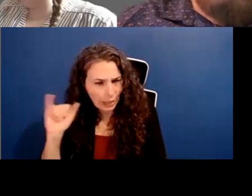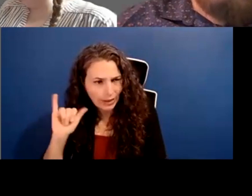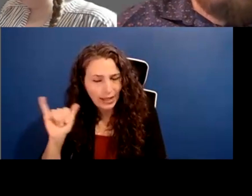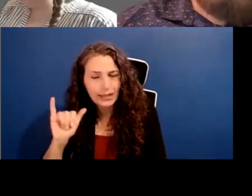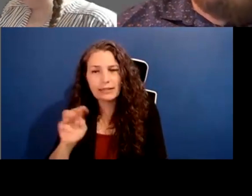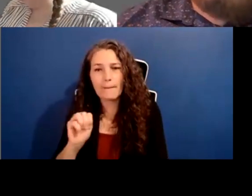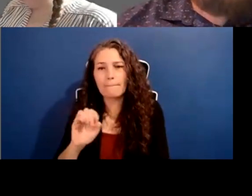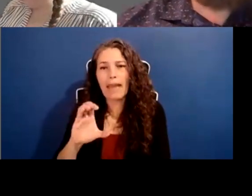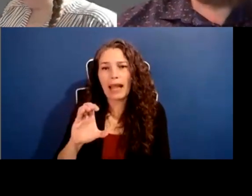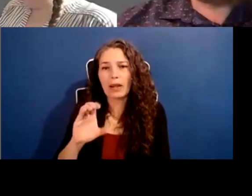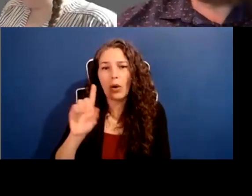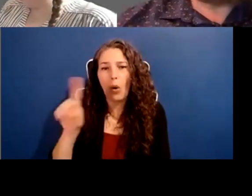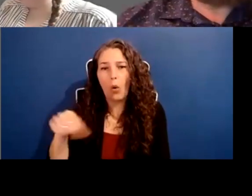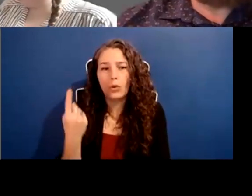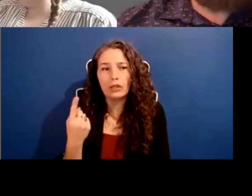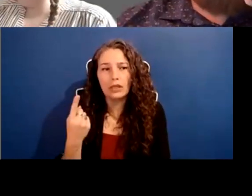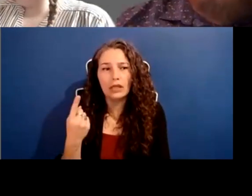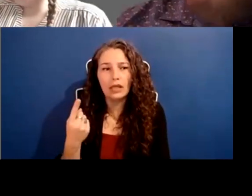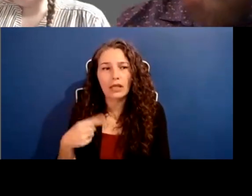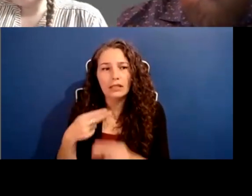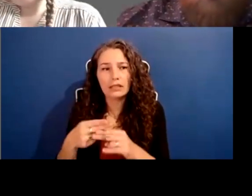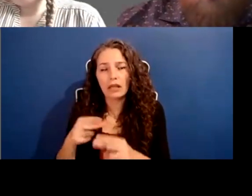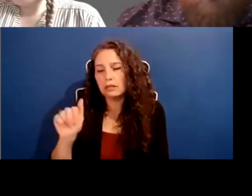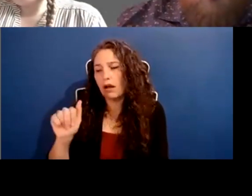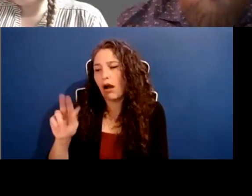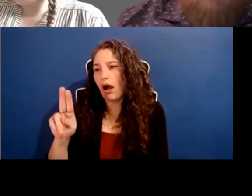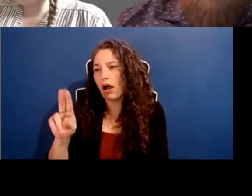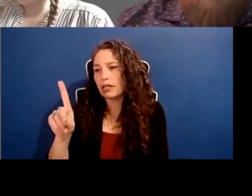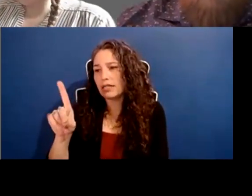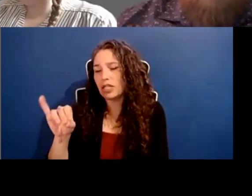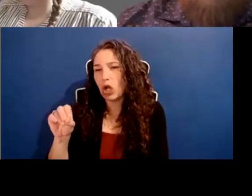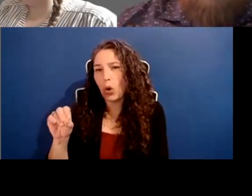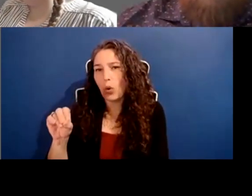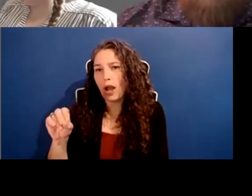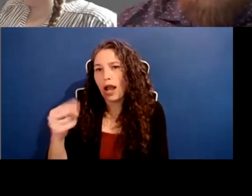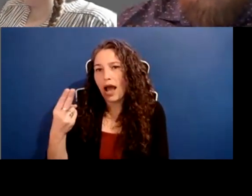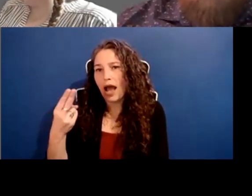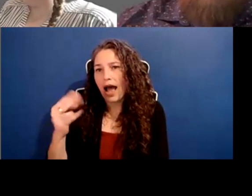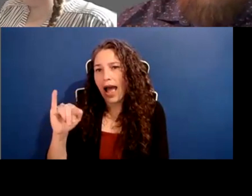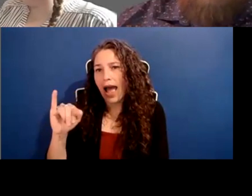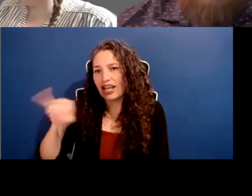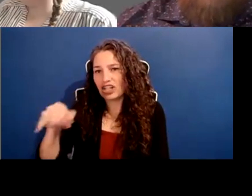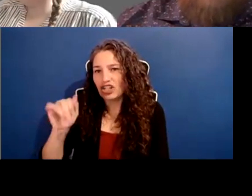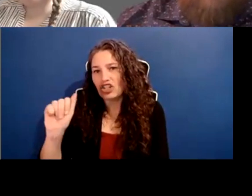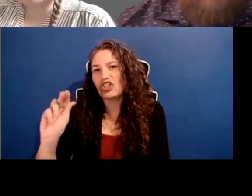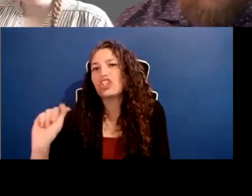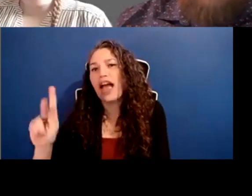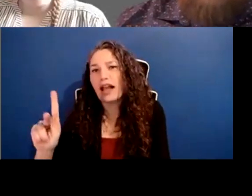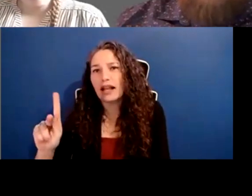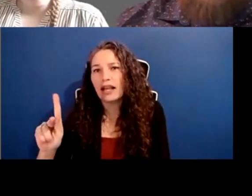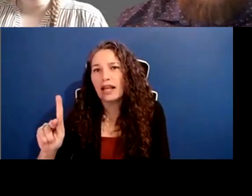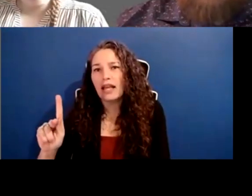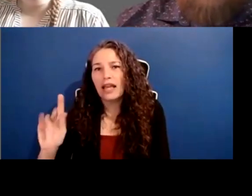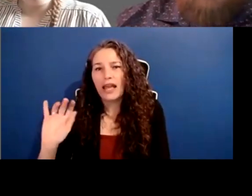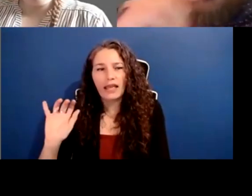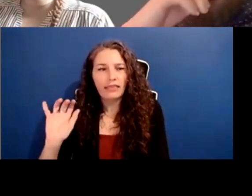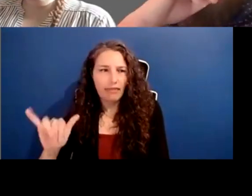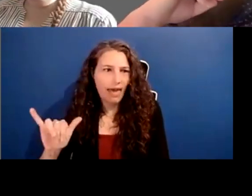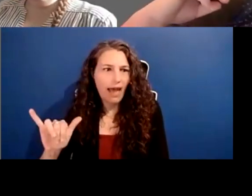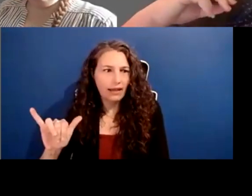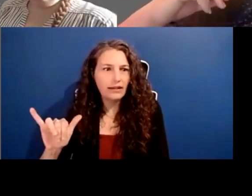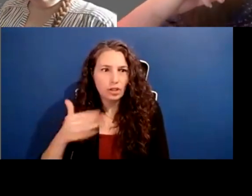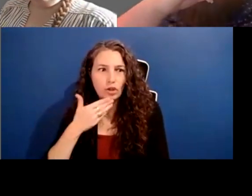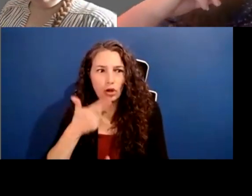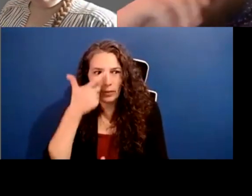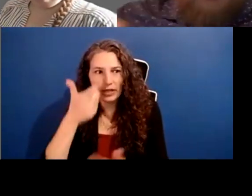have a product called Audio Hijack, which lets you basically do the thing where you can separate an